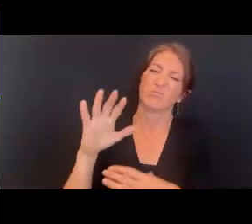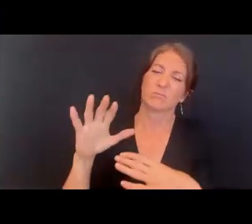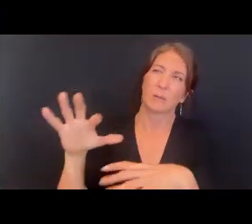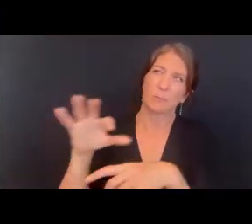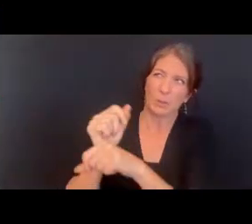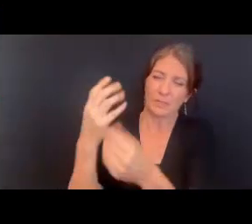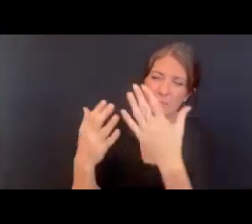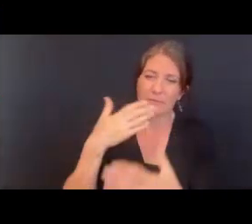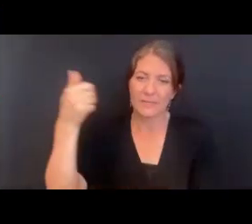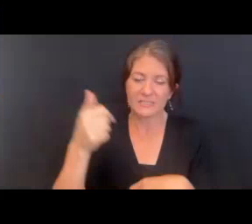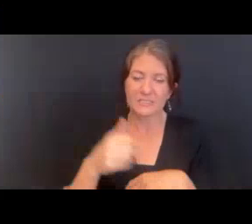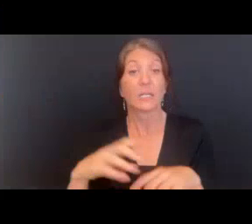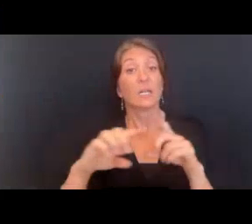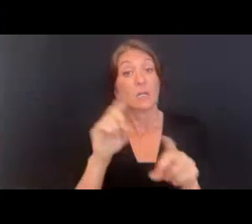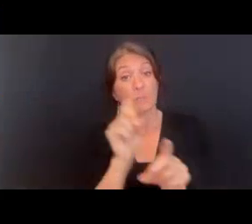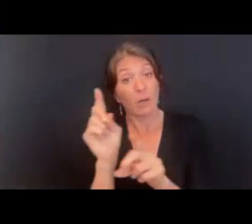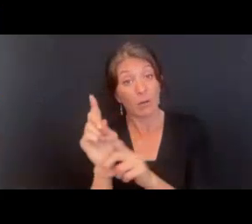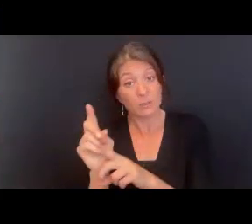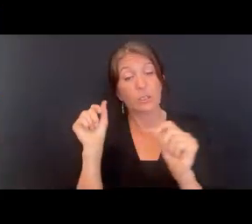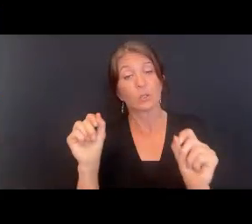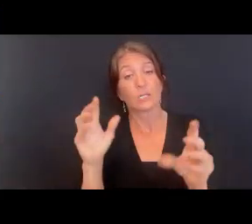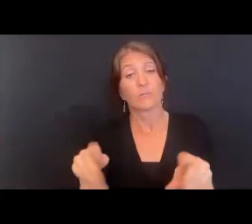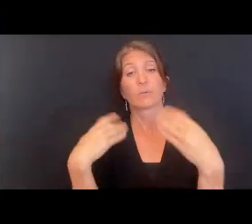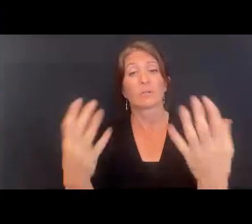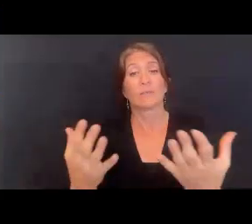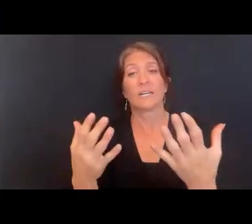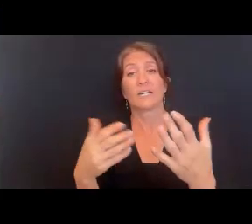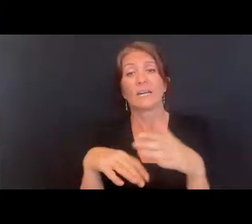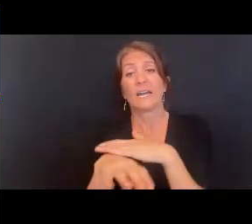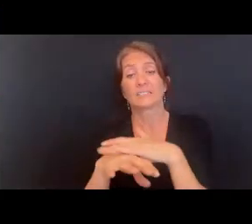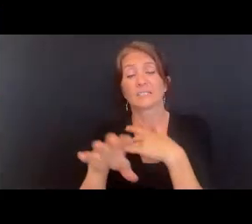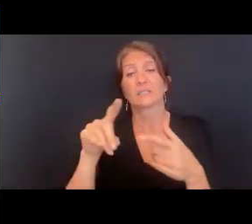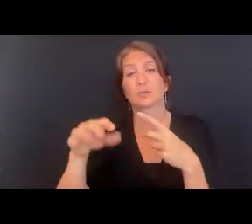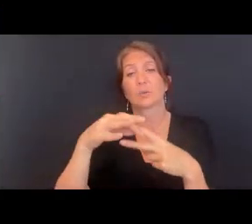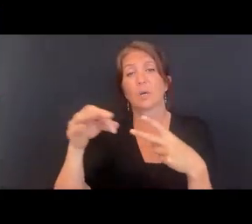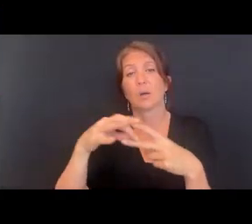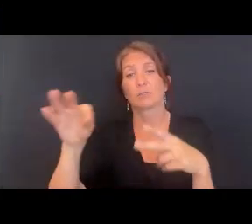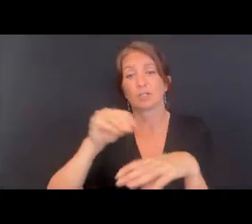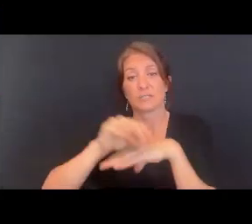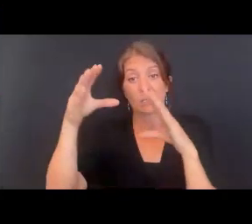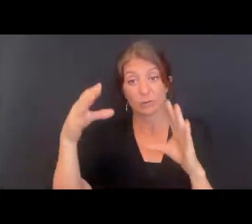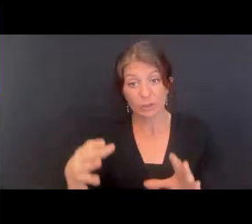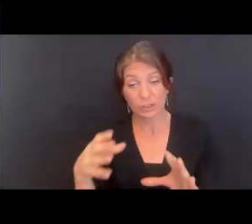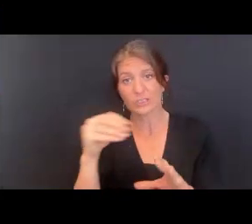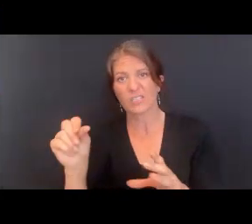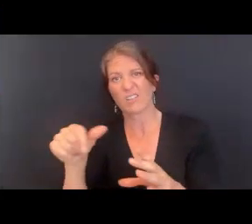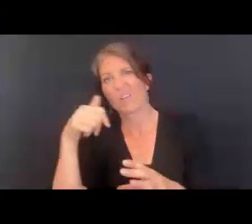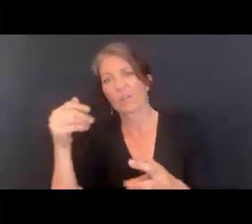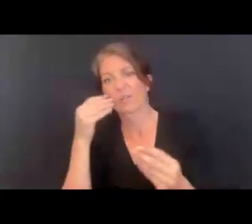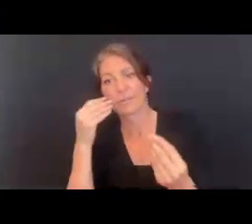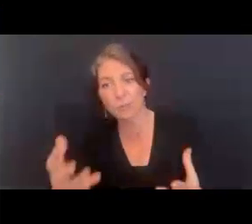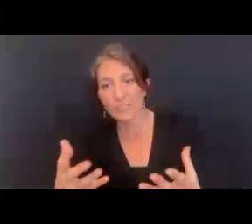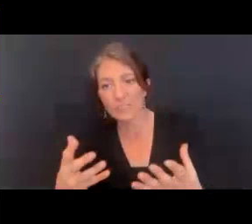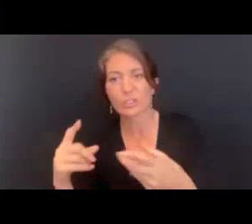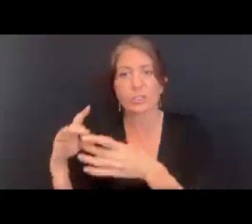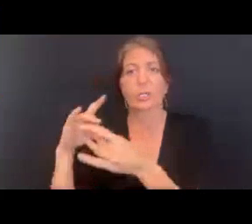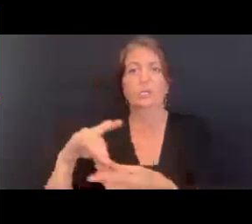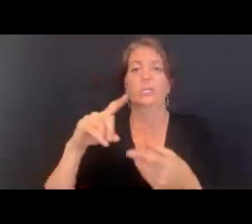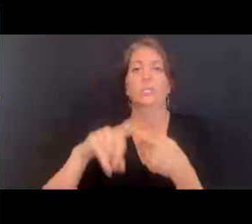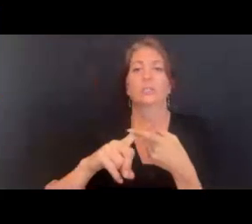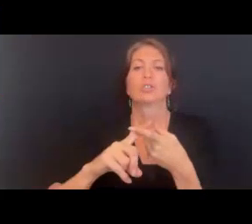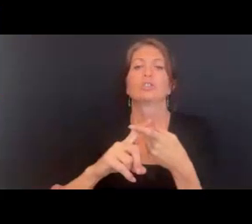need be, we can also provide access to our options counselors and information via a virtual call, whether it's